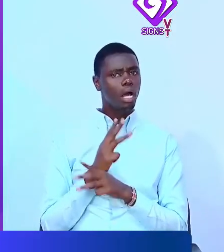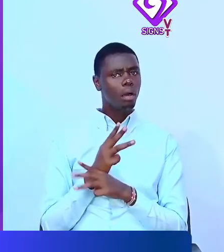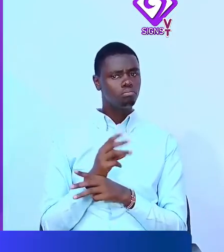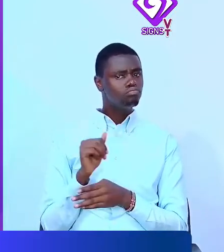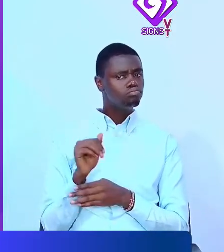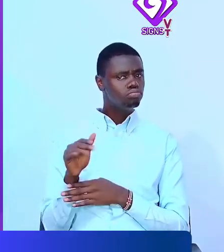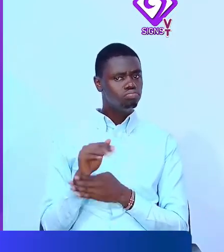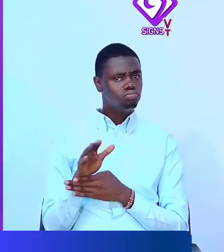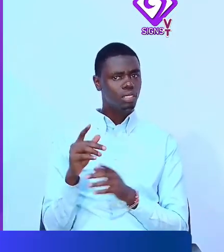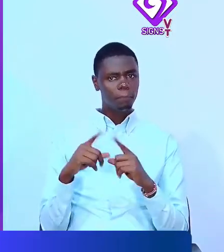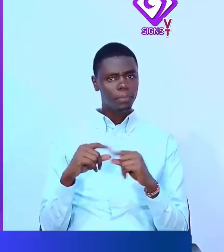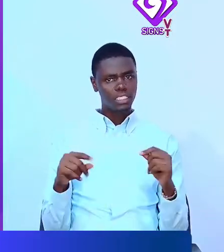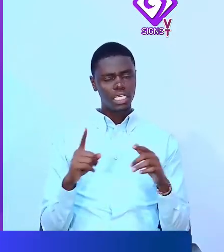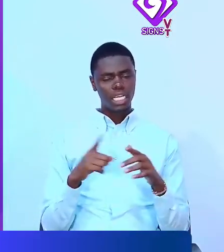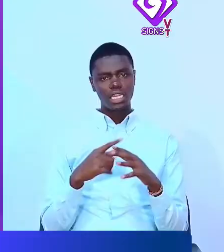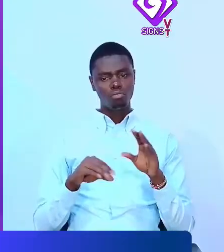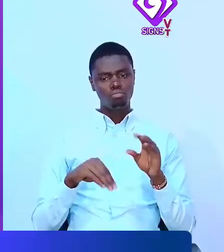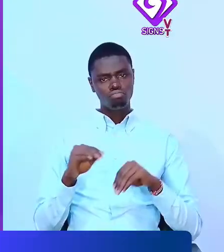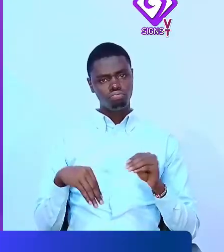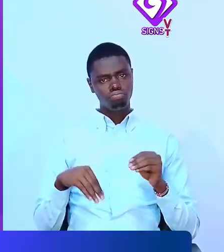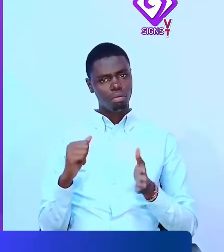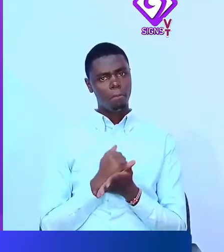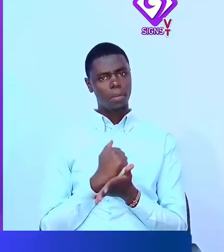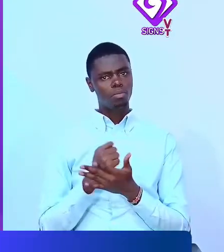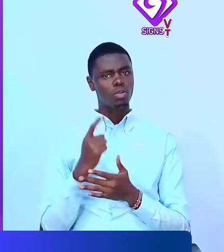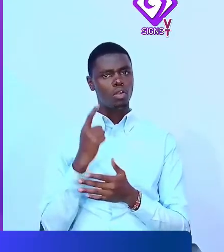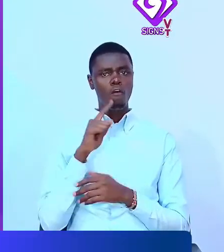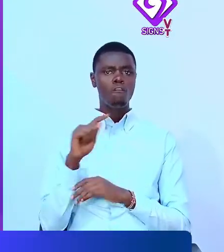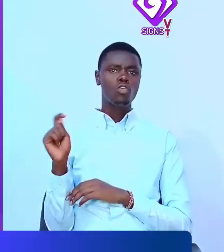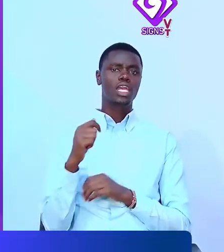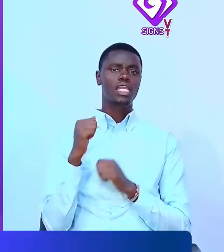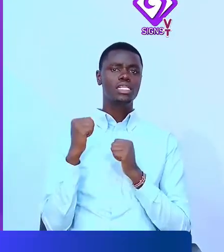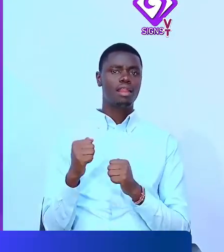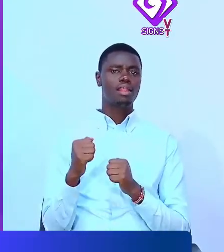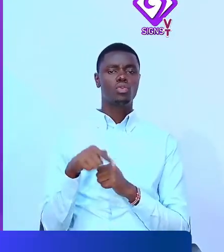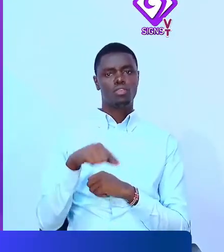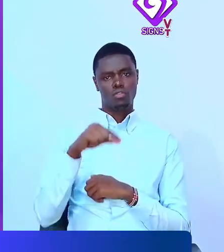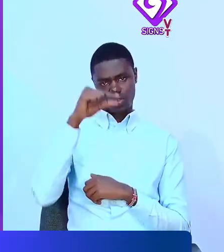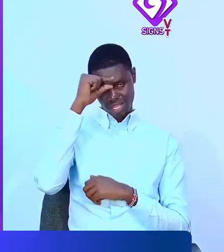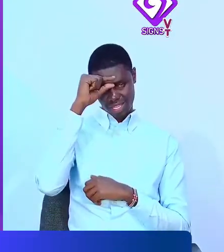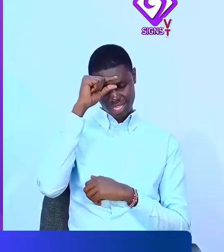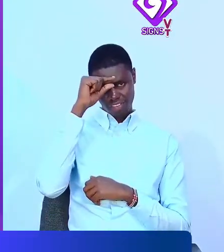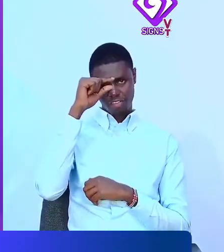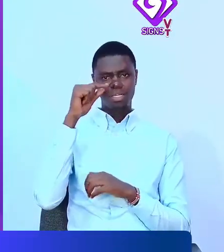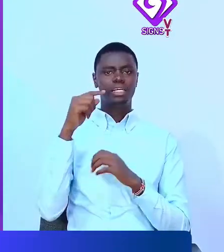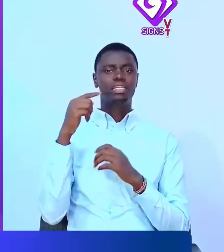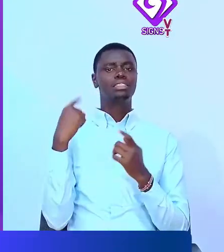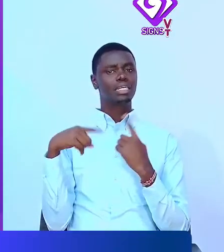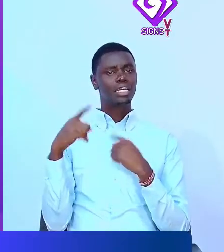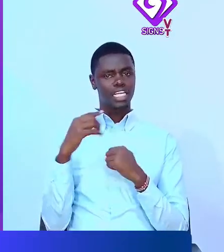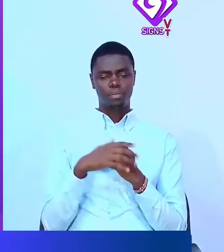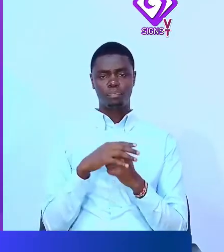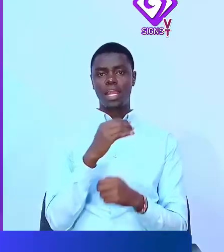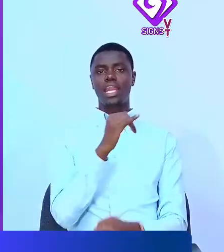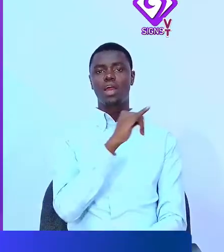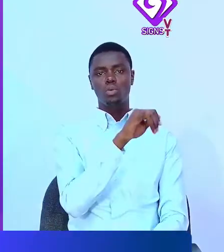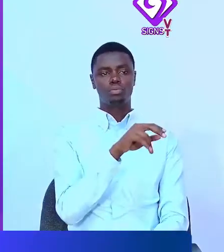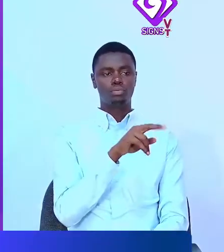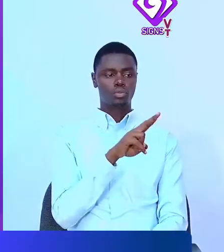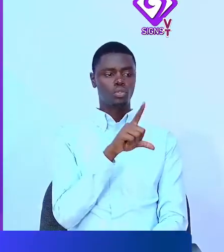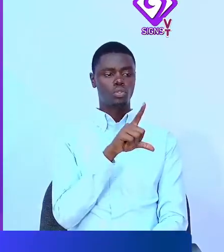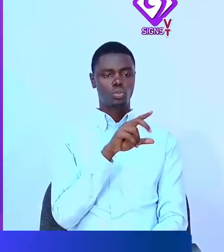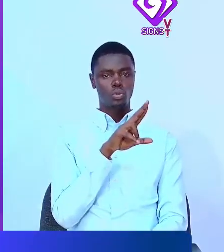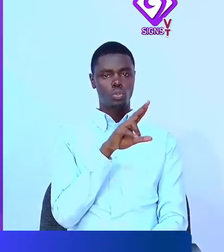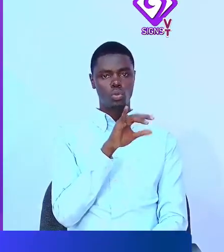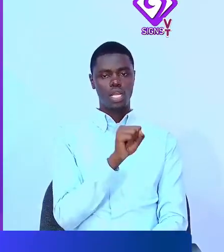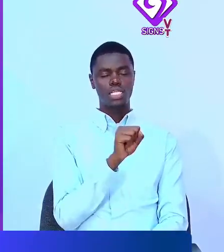Just WhatsApp messages. For Kenyans, it's harder. This government is crazy. Now let's go to Julius Bitok. Where